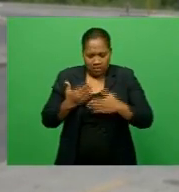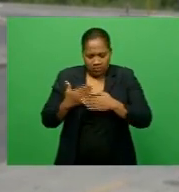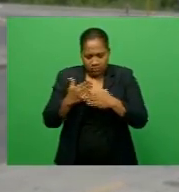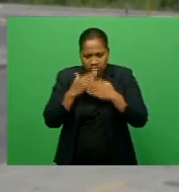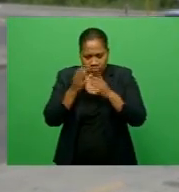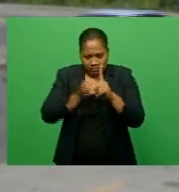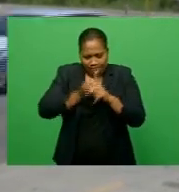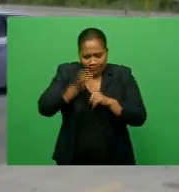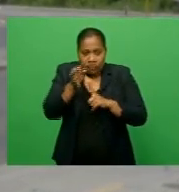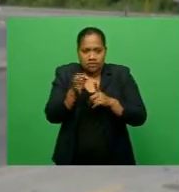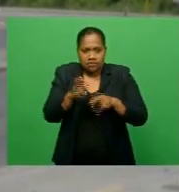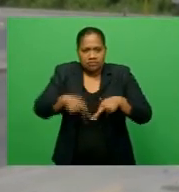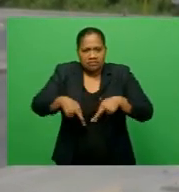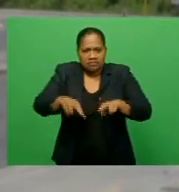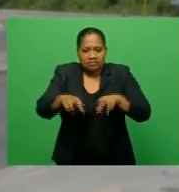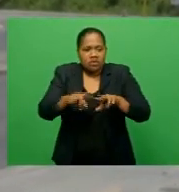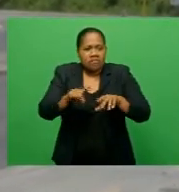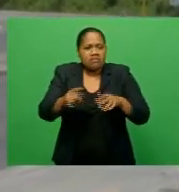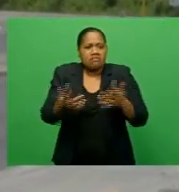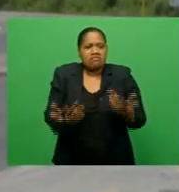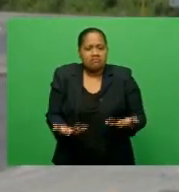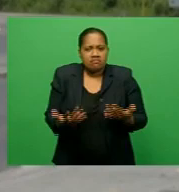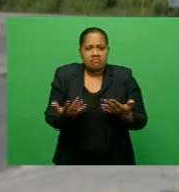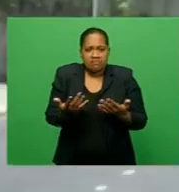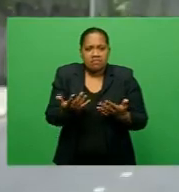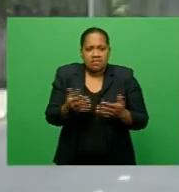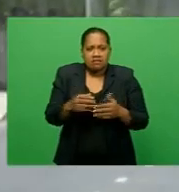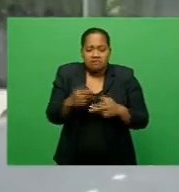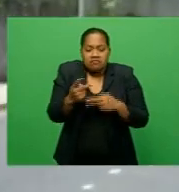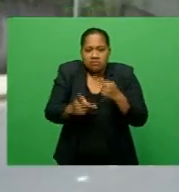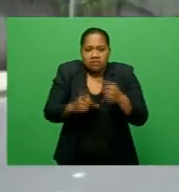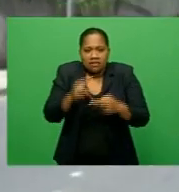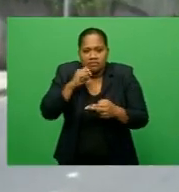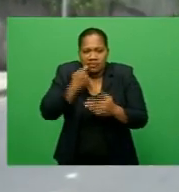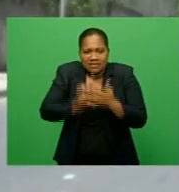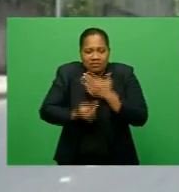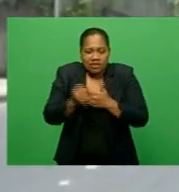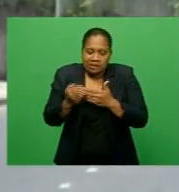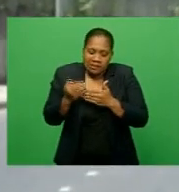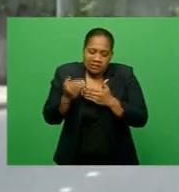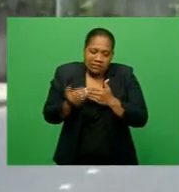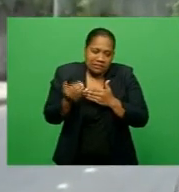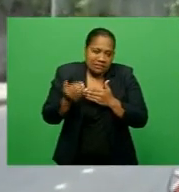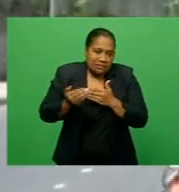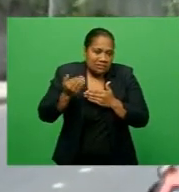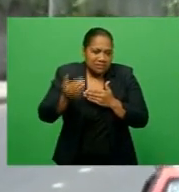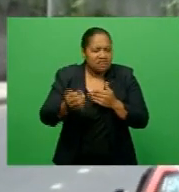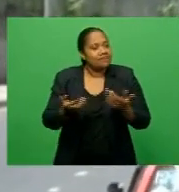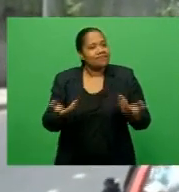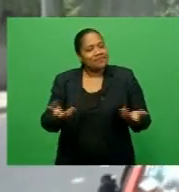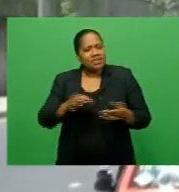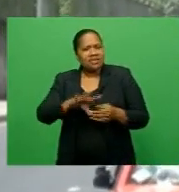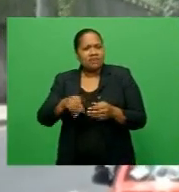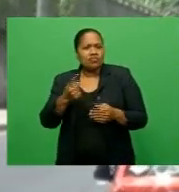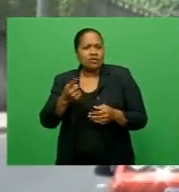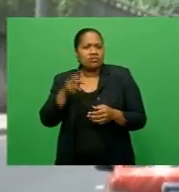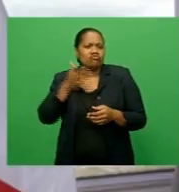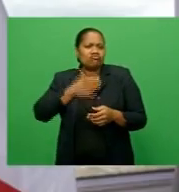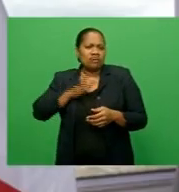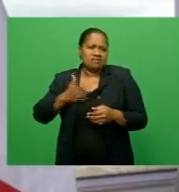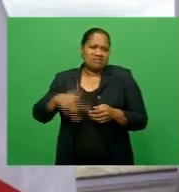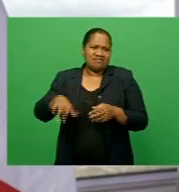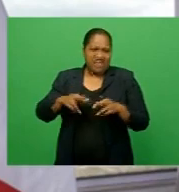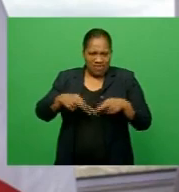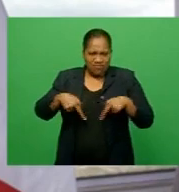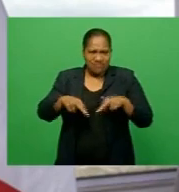roads. However, it is a gradual process which takes time. Well, everybody wants larger roads, but from FRA and from government's